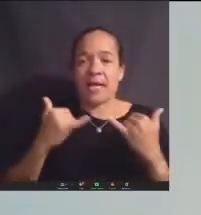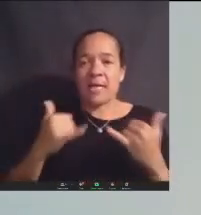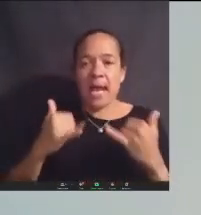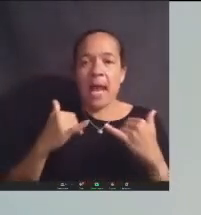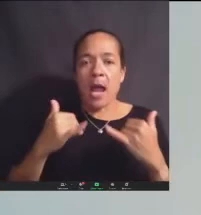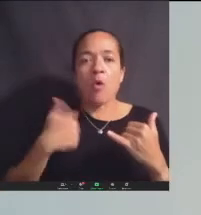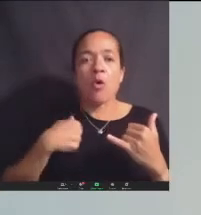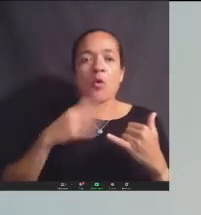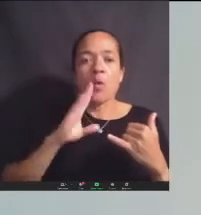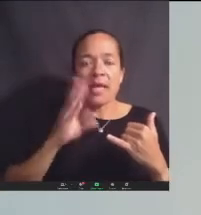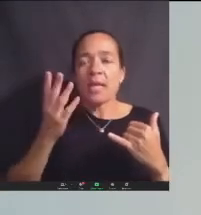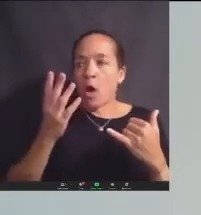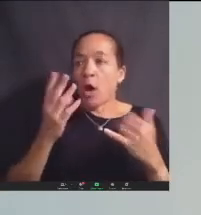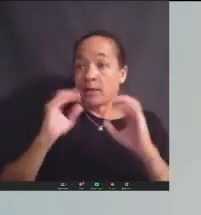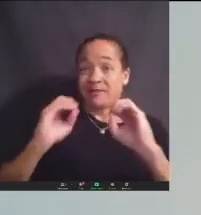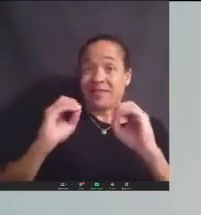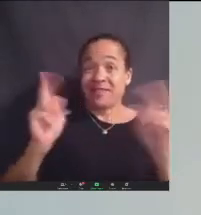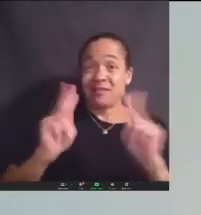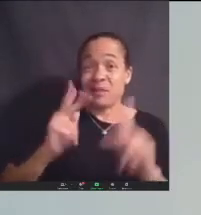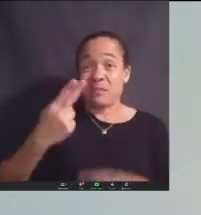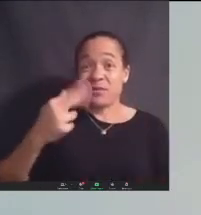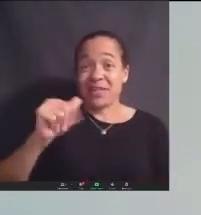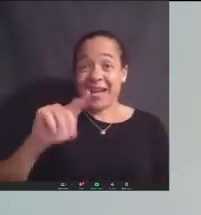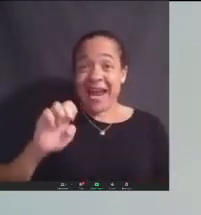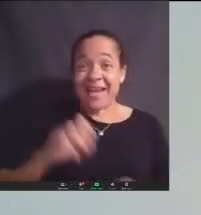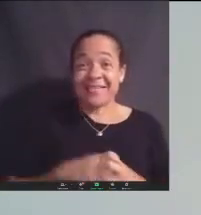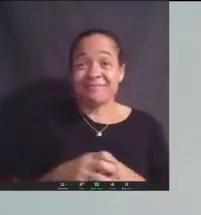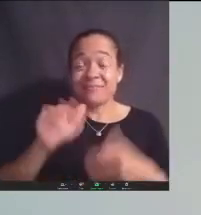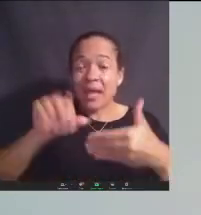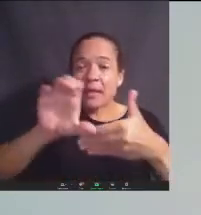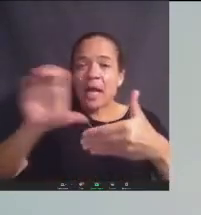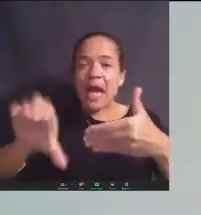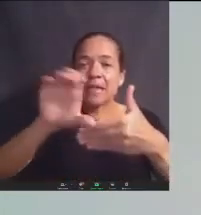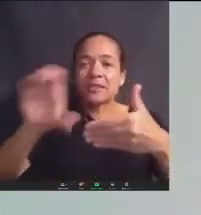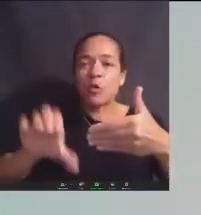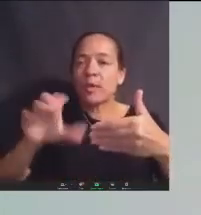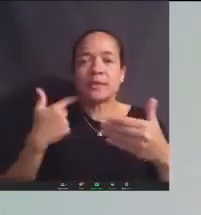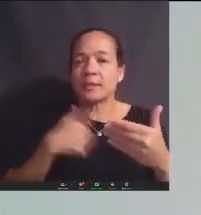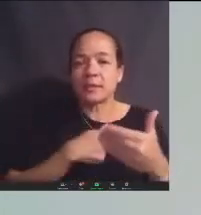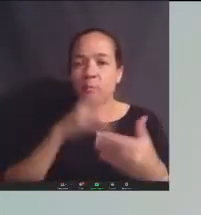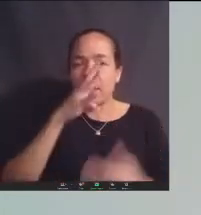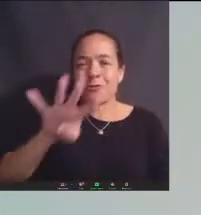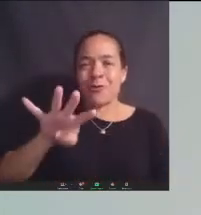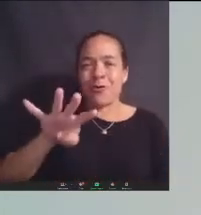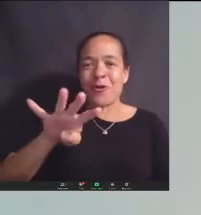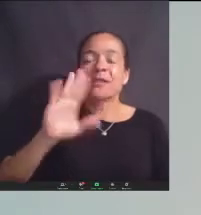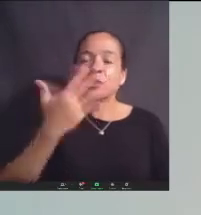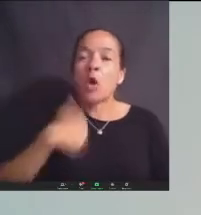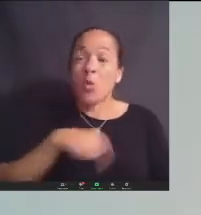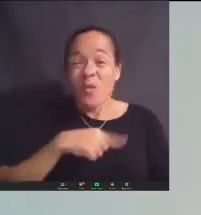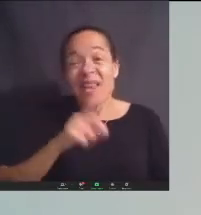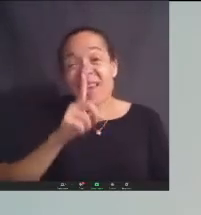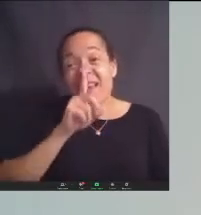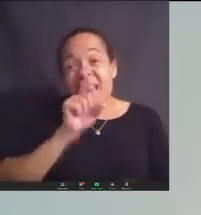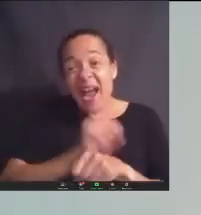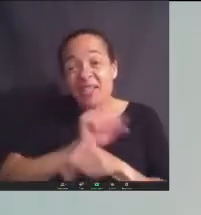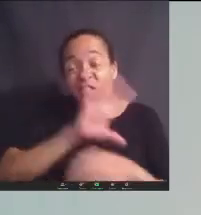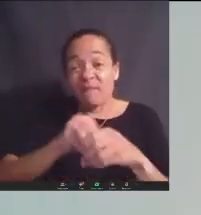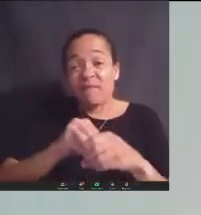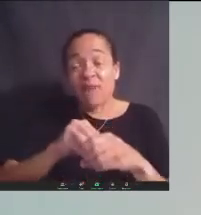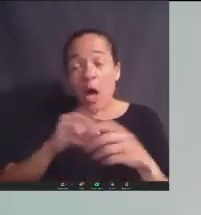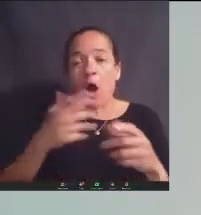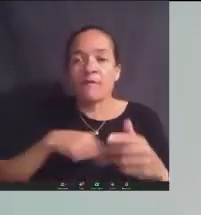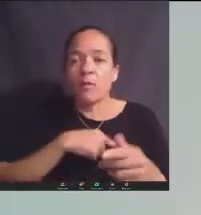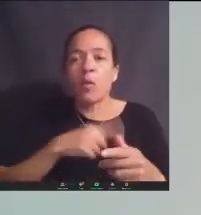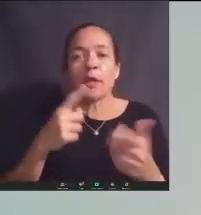we've ignored. That's why I say we are co-conspirators in the cover-up. We're unwilling to acknowledge that we are culturally writing Black